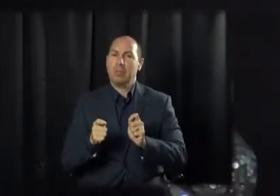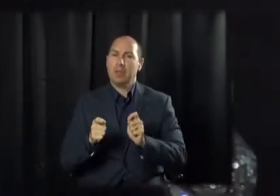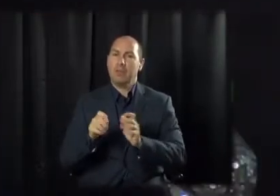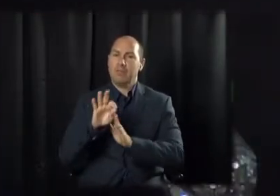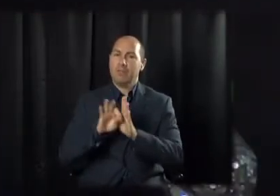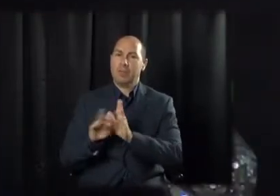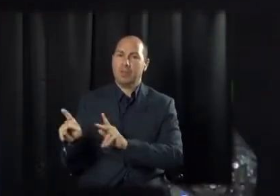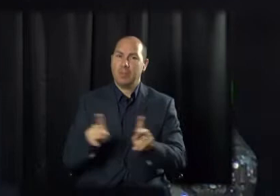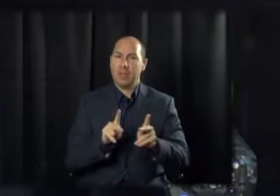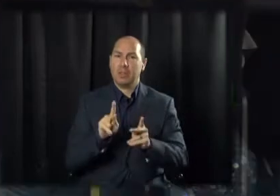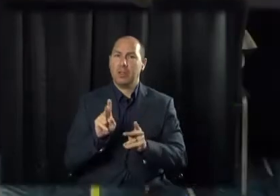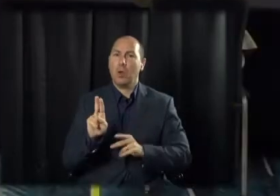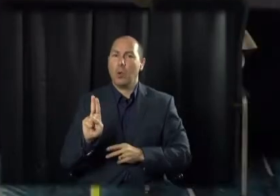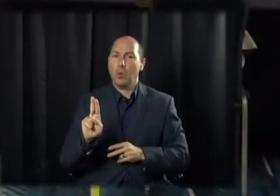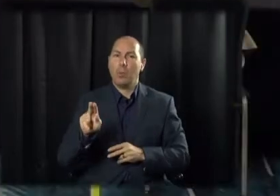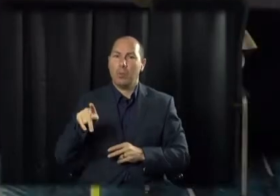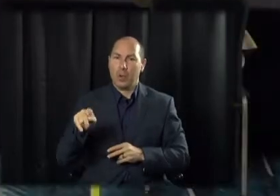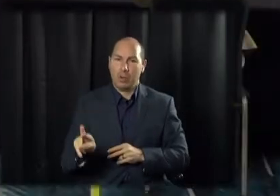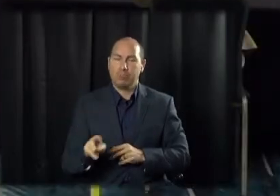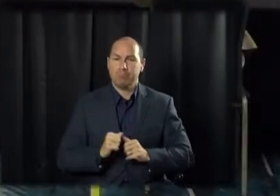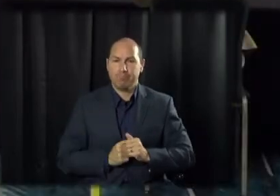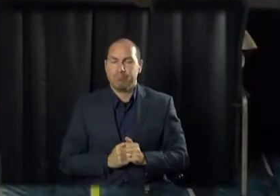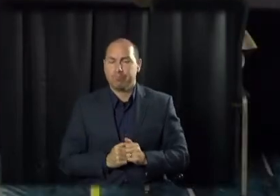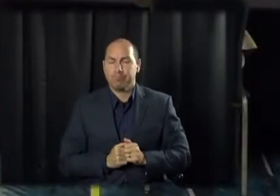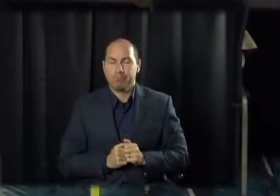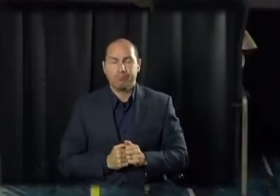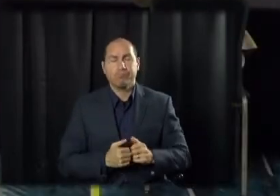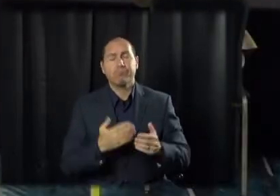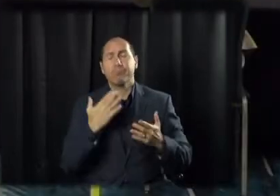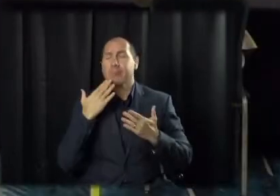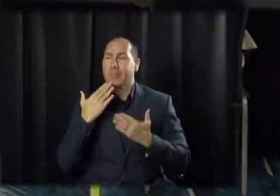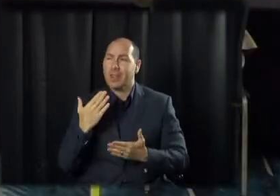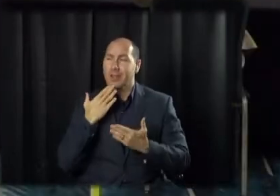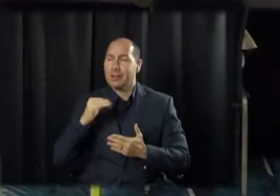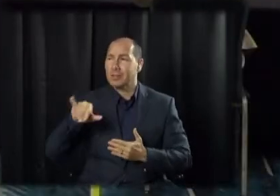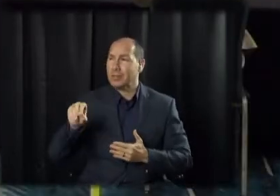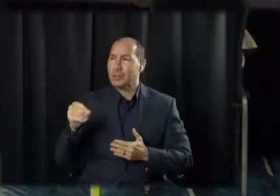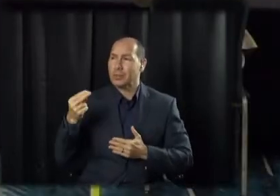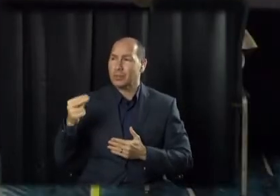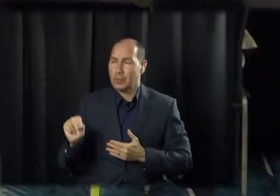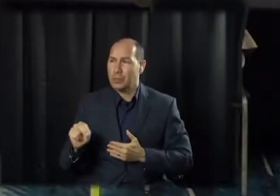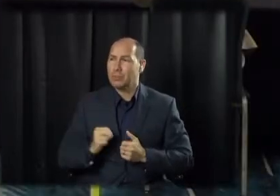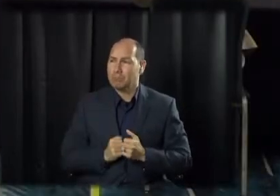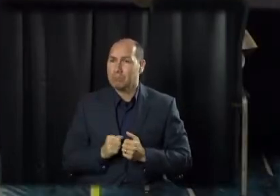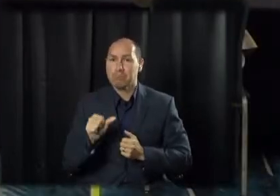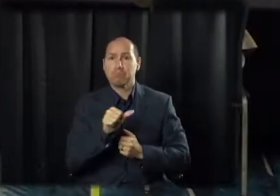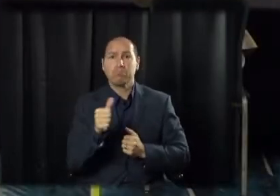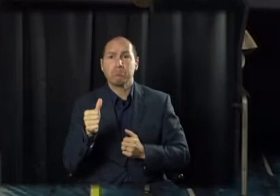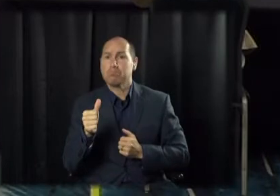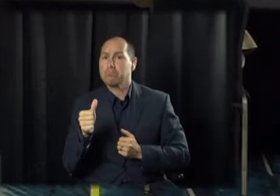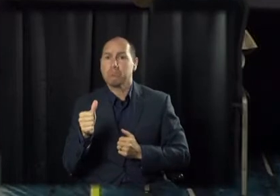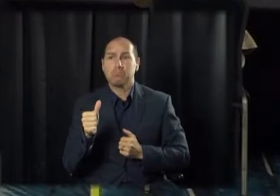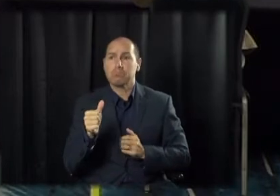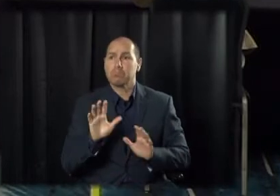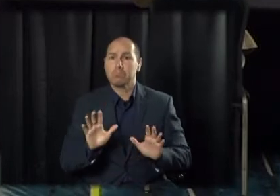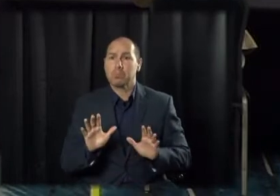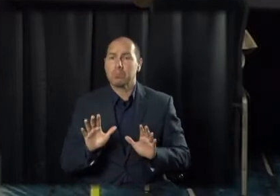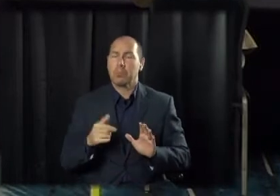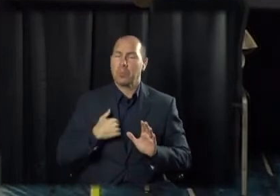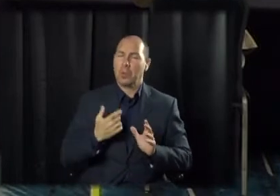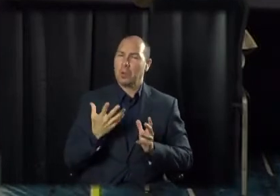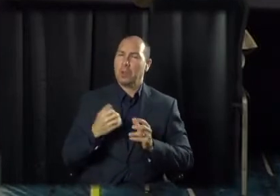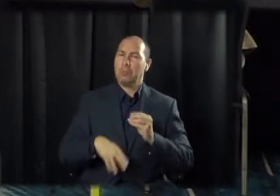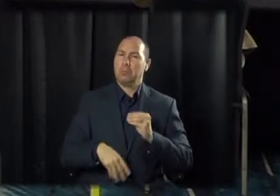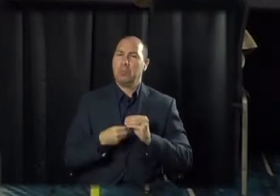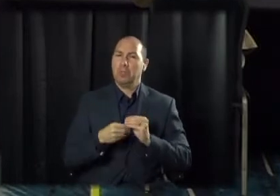Other questions or comments? I'd like to make just a couple comments about both UPR